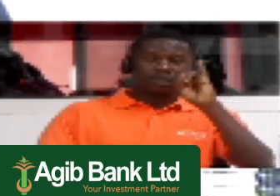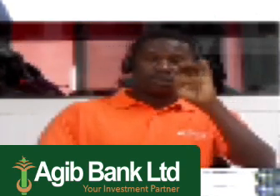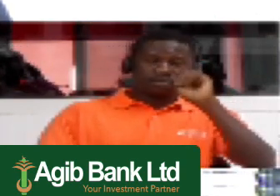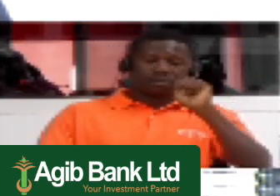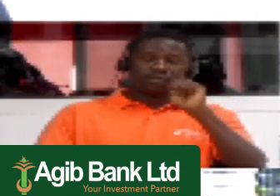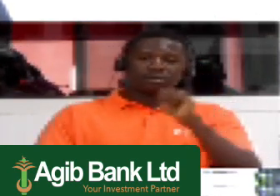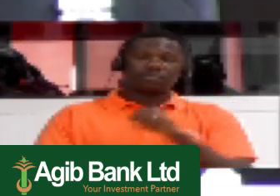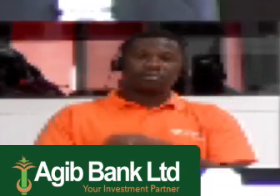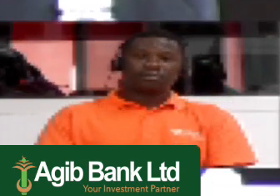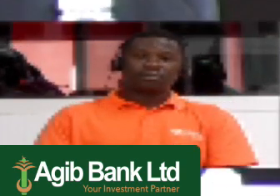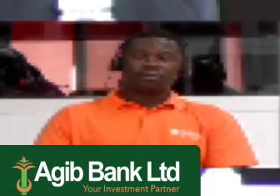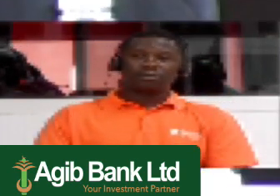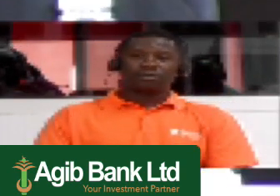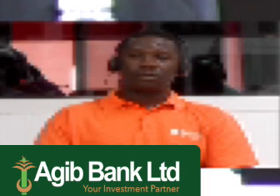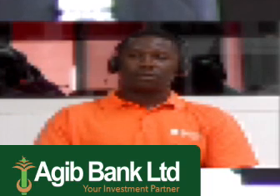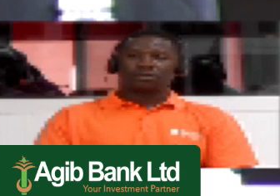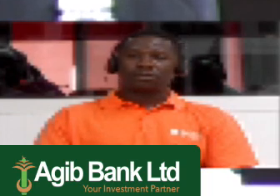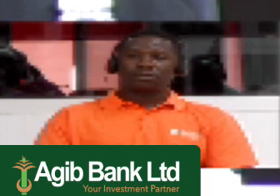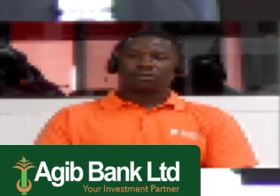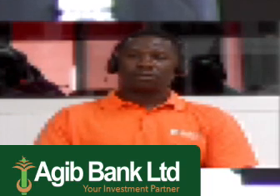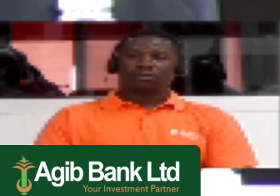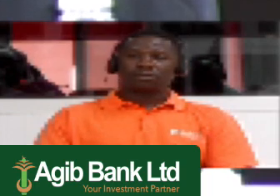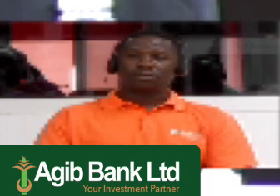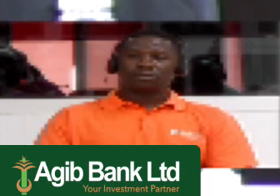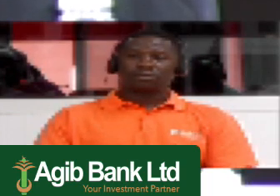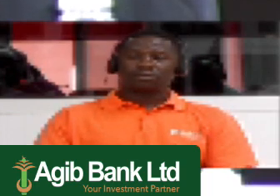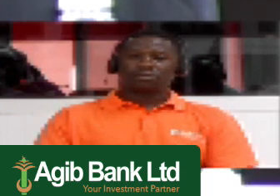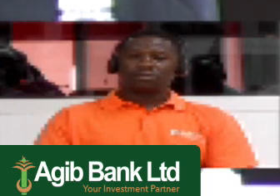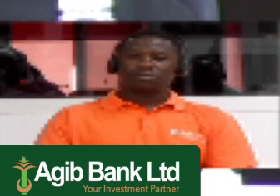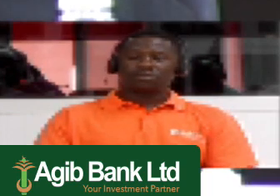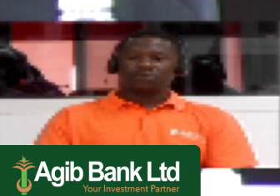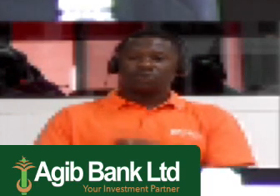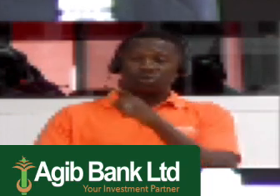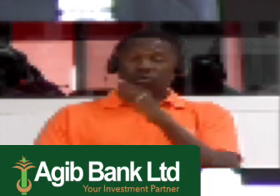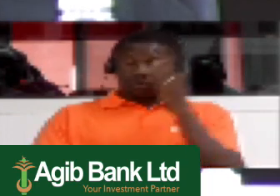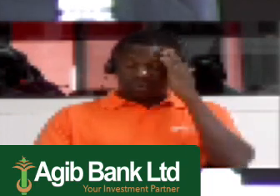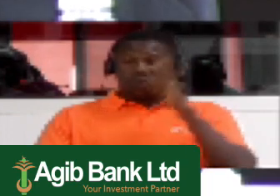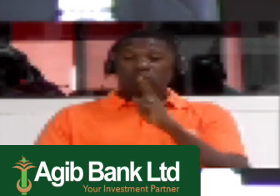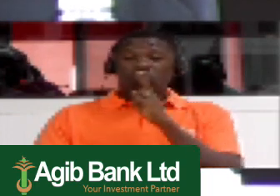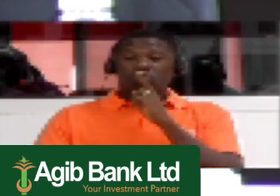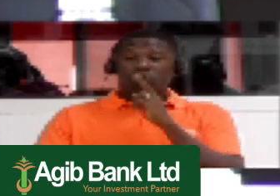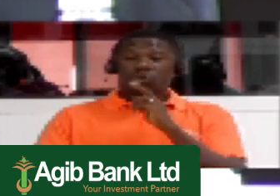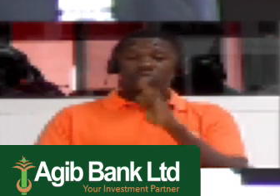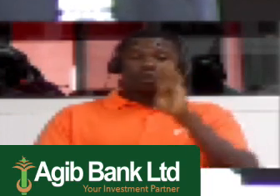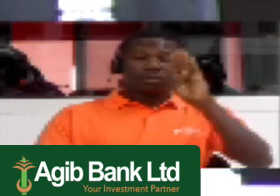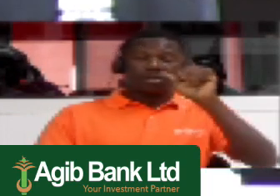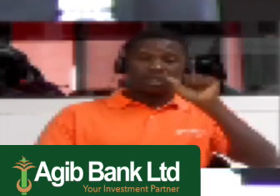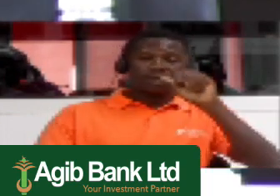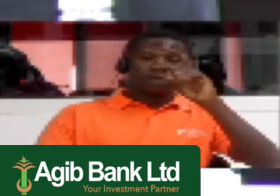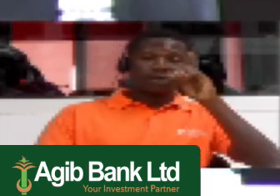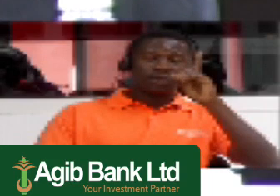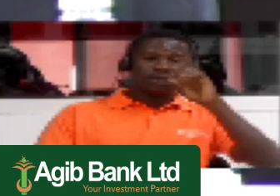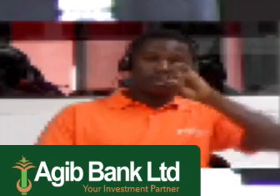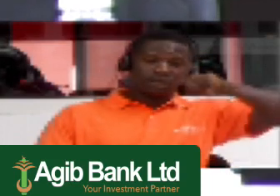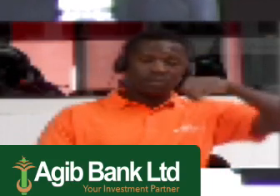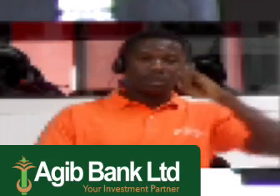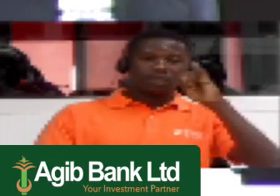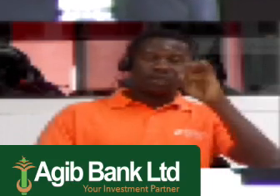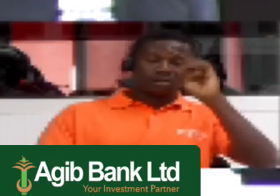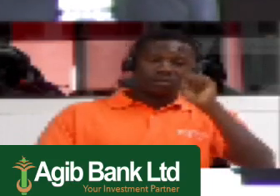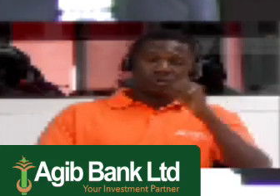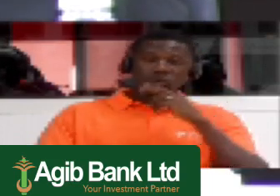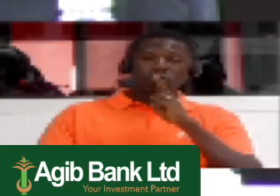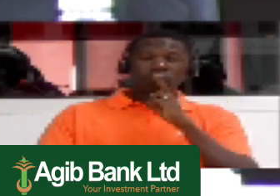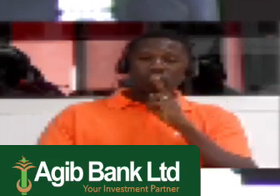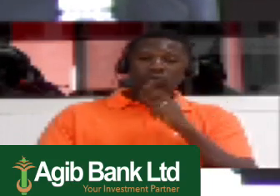Badjie. And do you know who General Badjie was actually getting his orders from? Ako foya lo ne wotumo General Badjie fananka kango